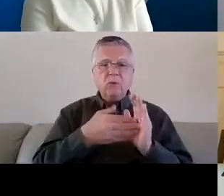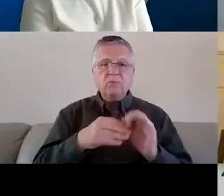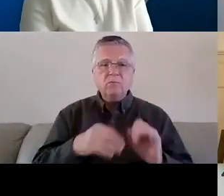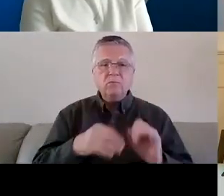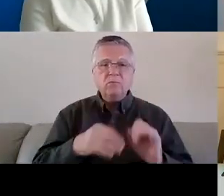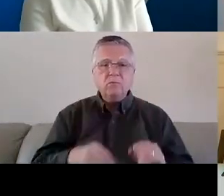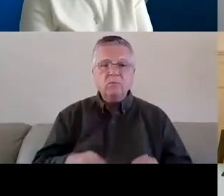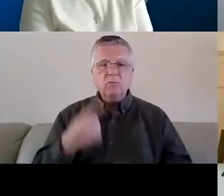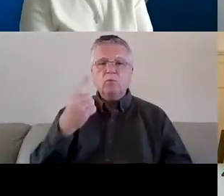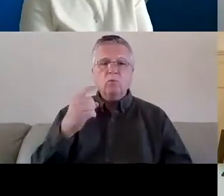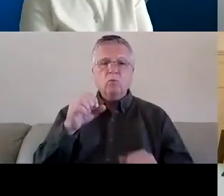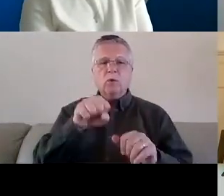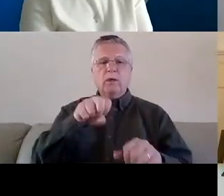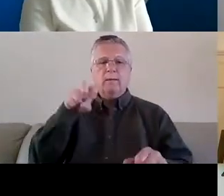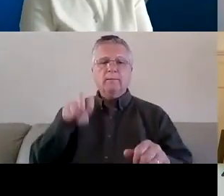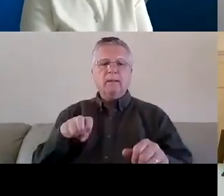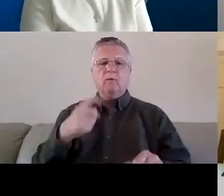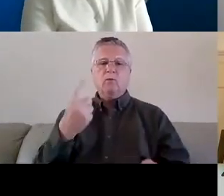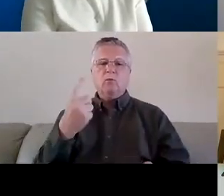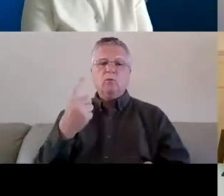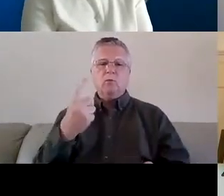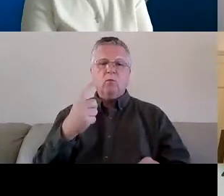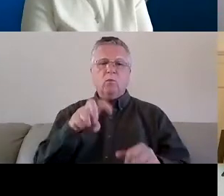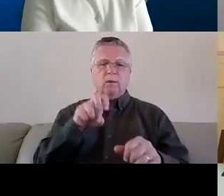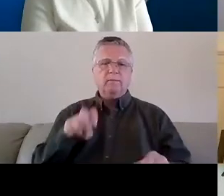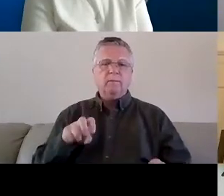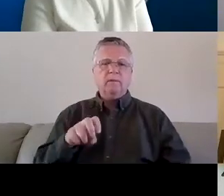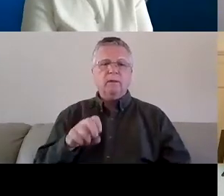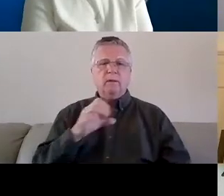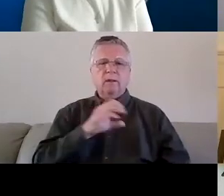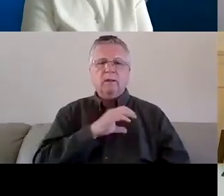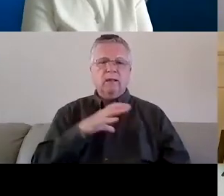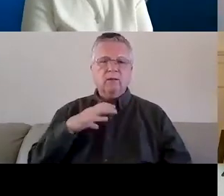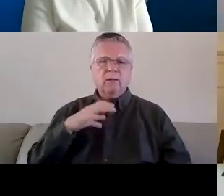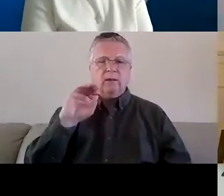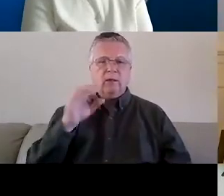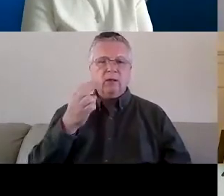Abstain. One abstention by Councilman Coghill.